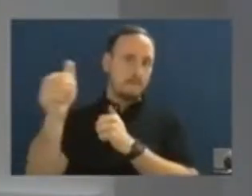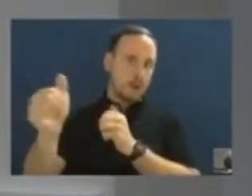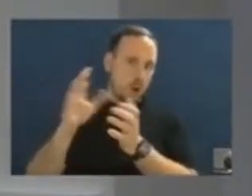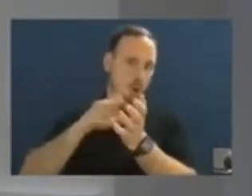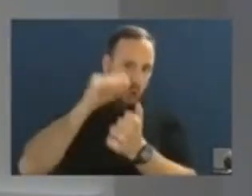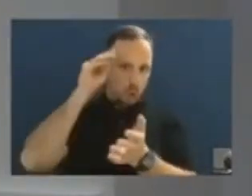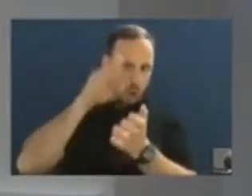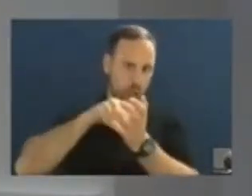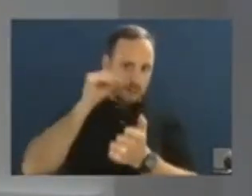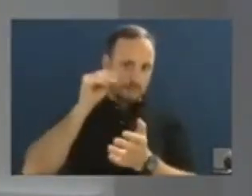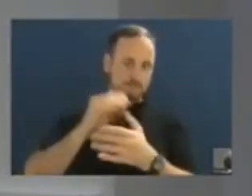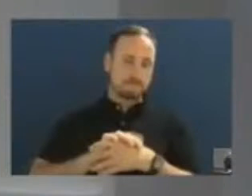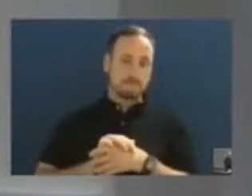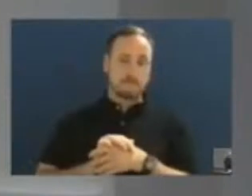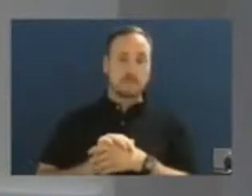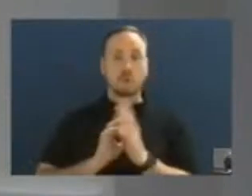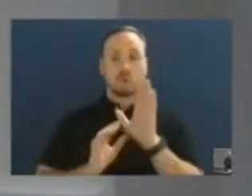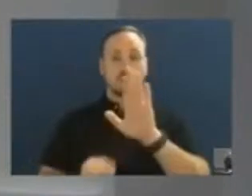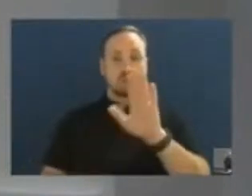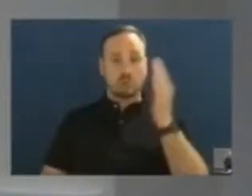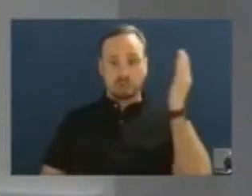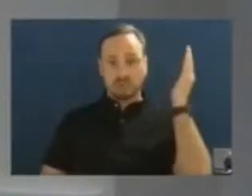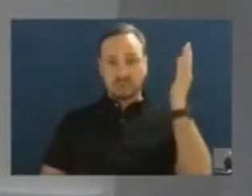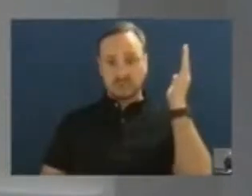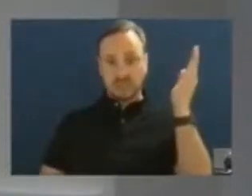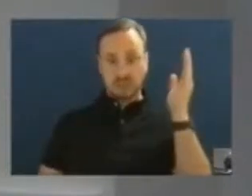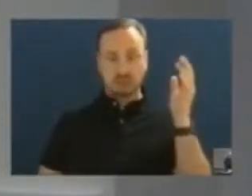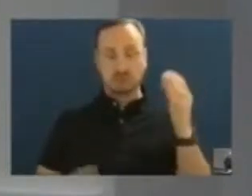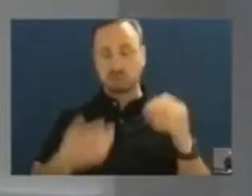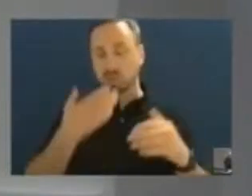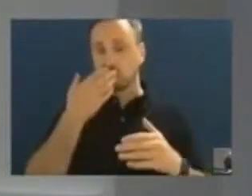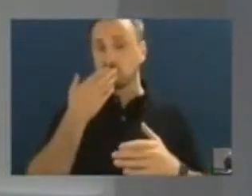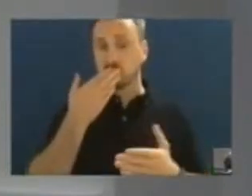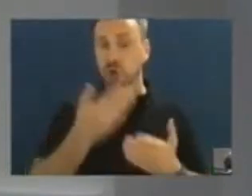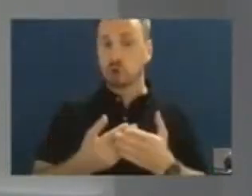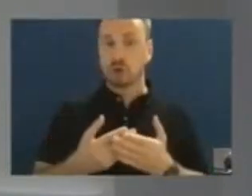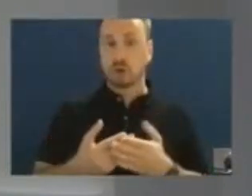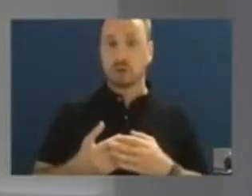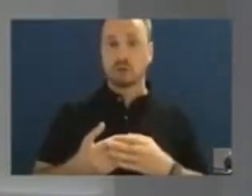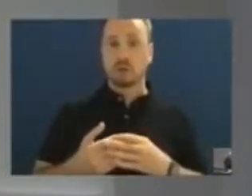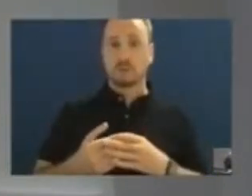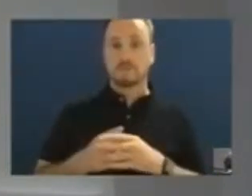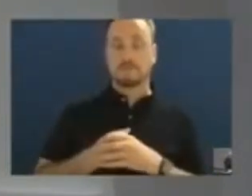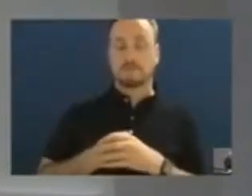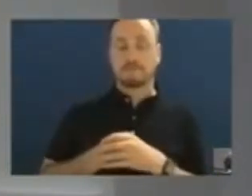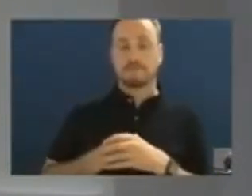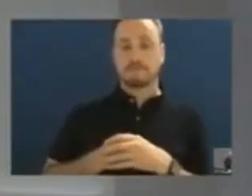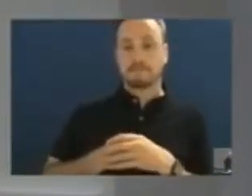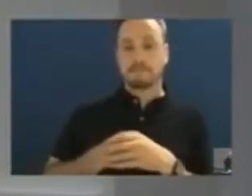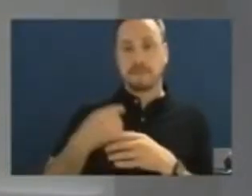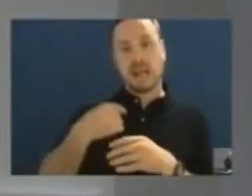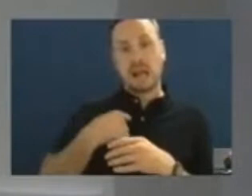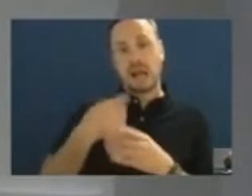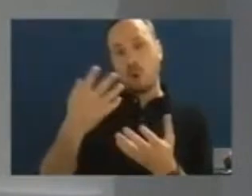that. I think it's been asked before, but I think it's worth raising one more time.